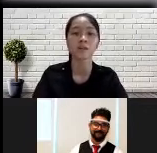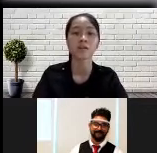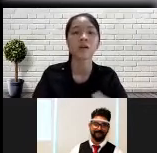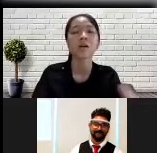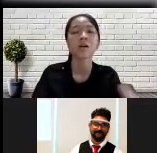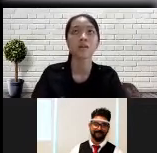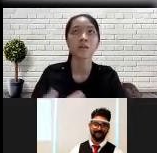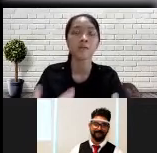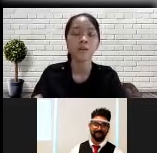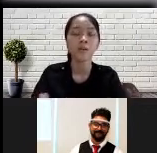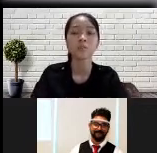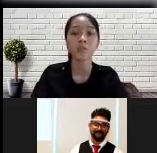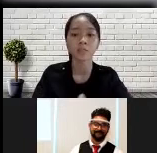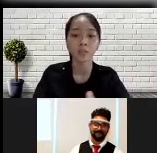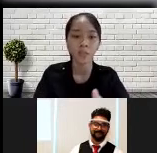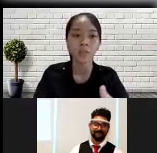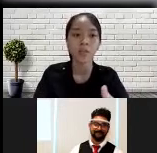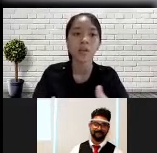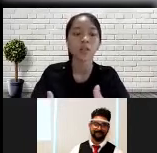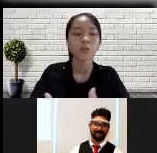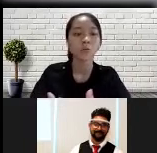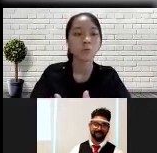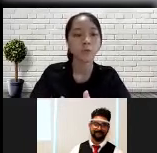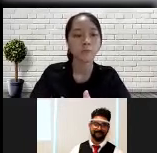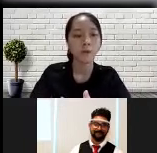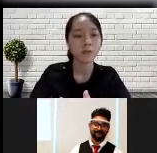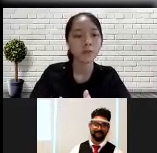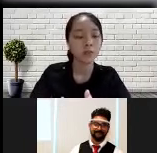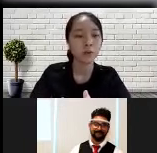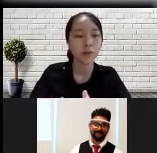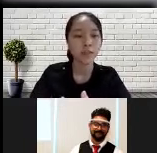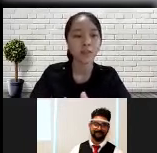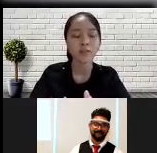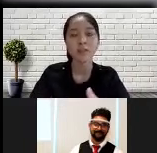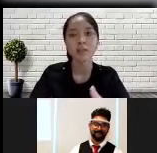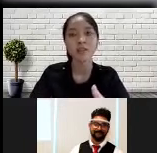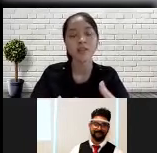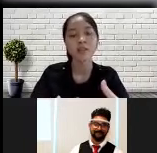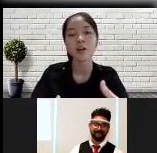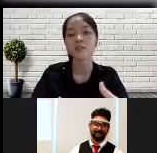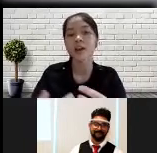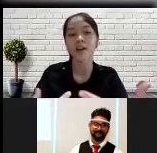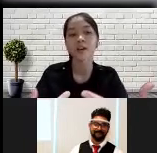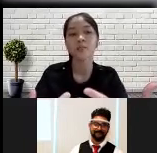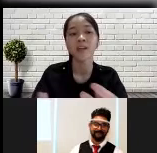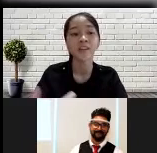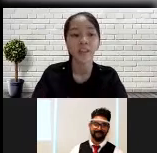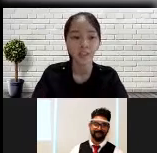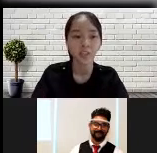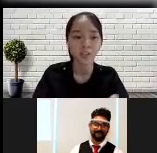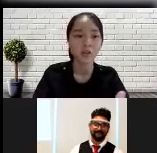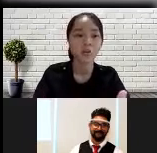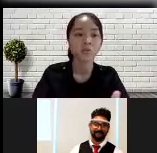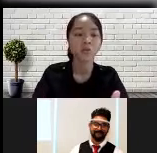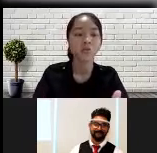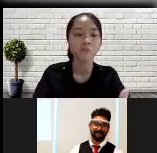the some form of subjectivity. So if I to give you a better understanding, the testing of diet